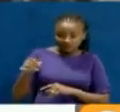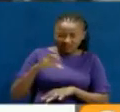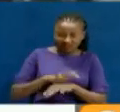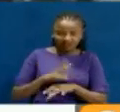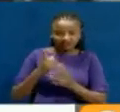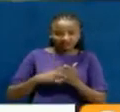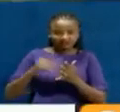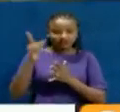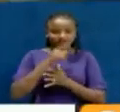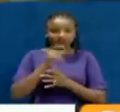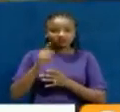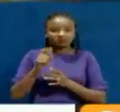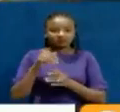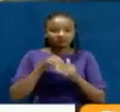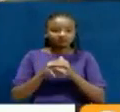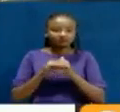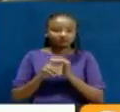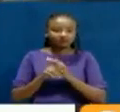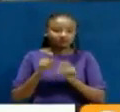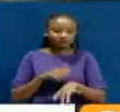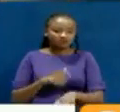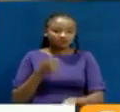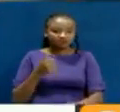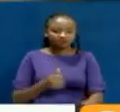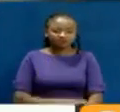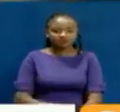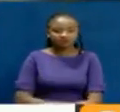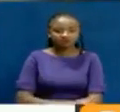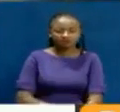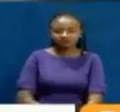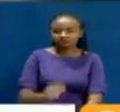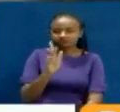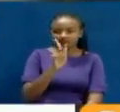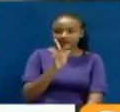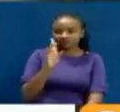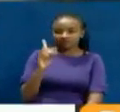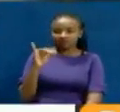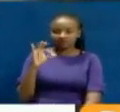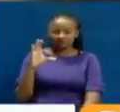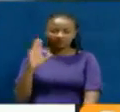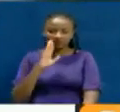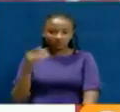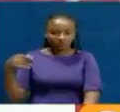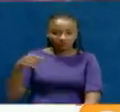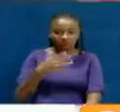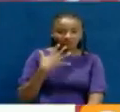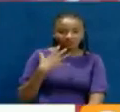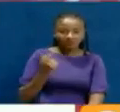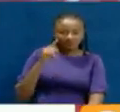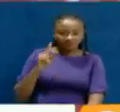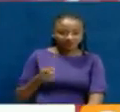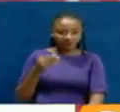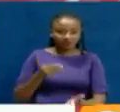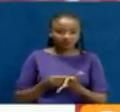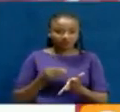payments processed through real-time gross settlement, that's RTGS. KDIC will pay up to 500,000 shillings